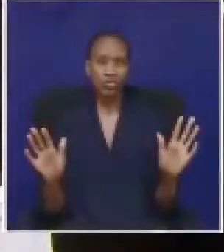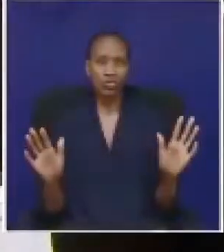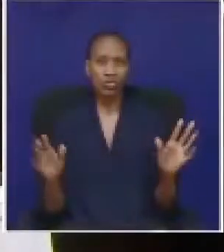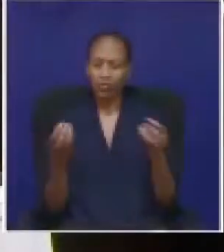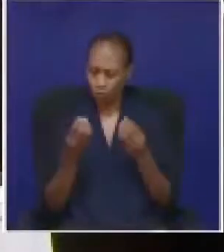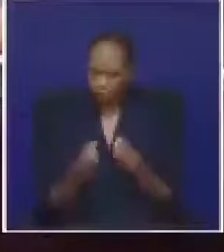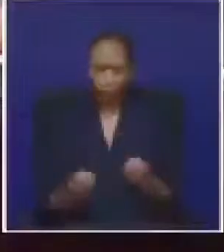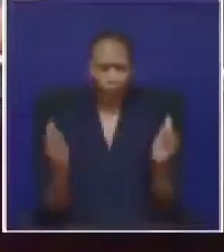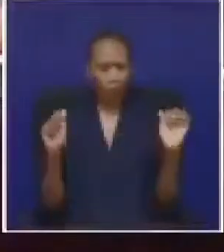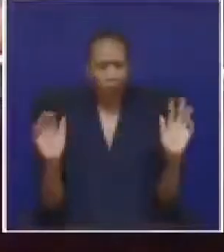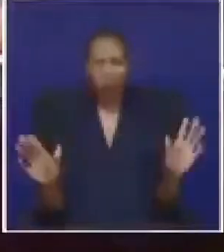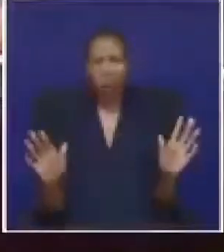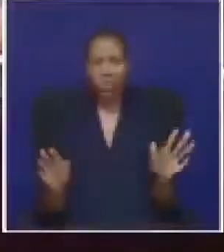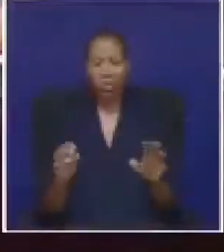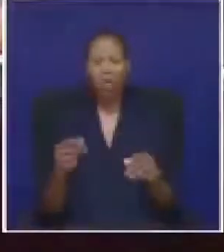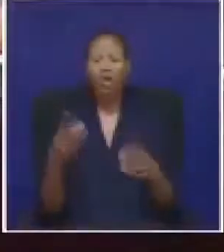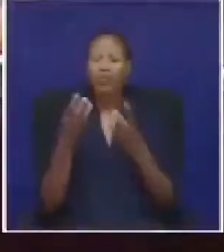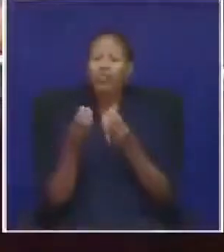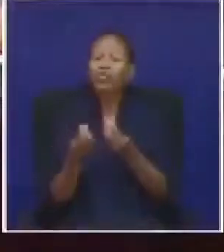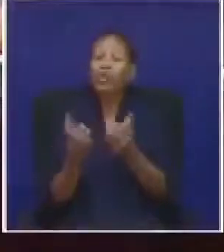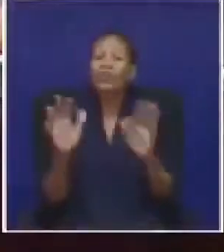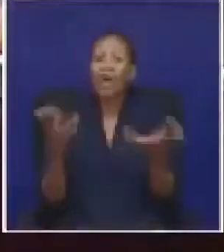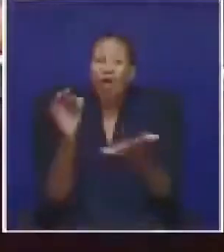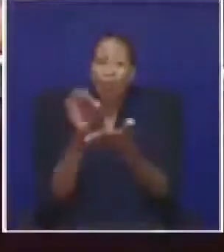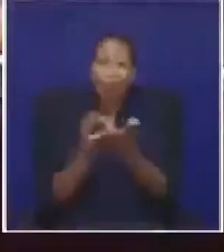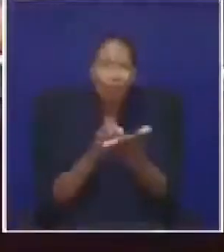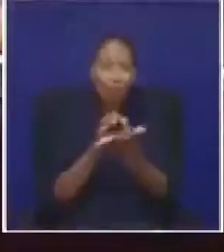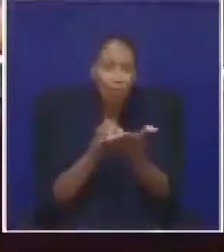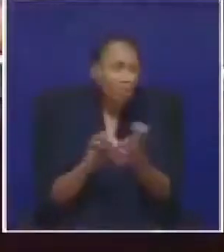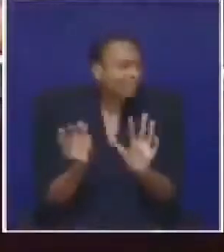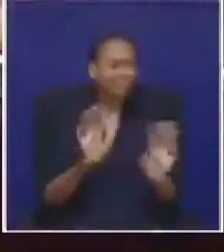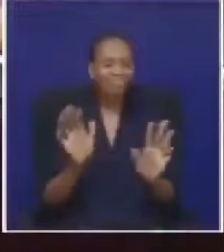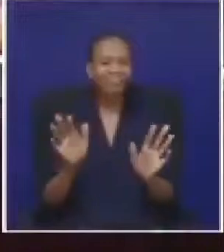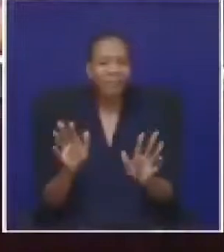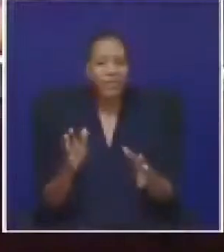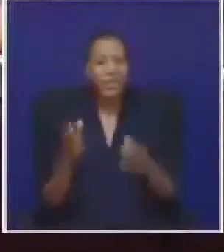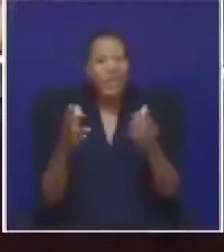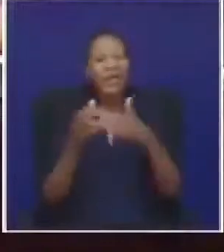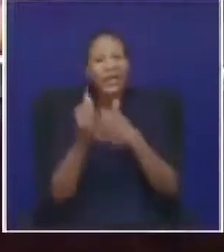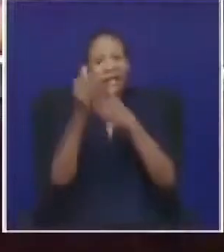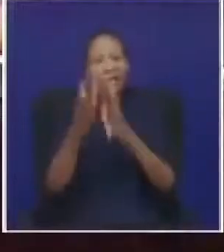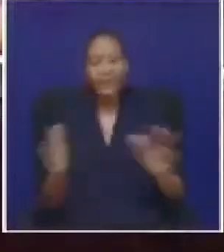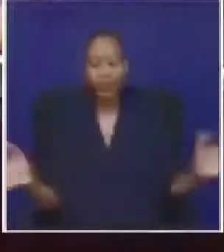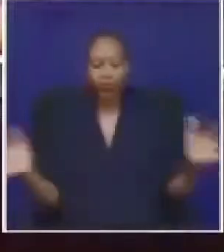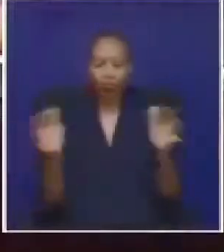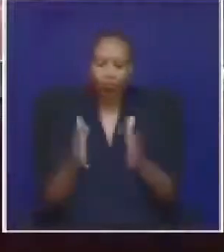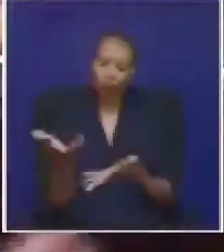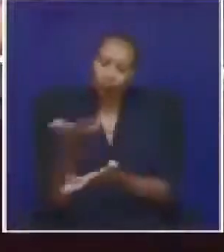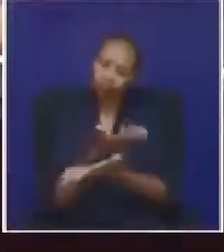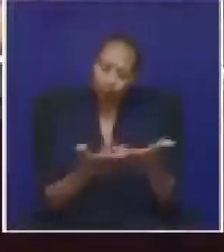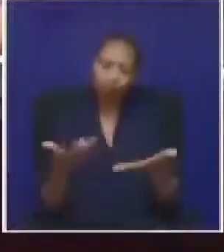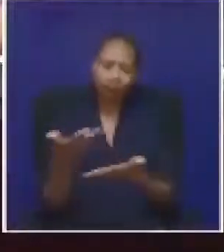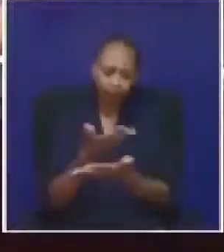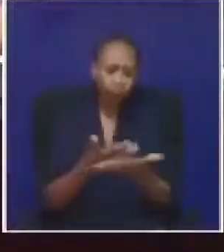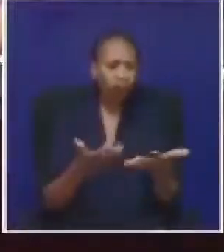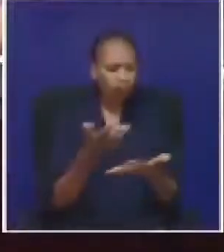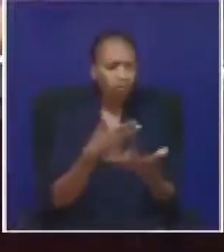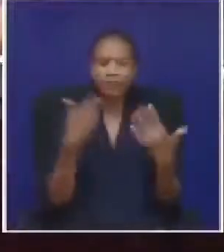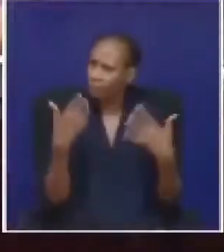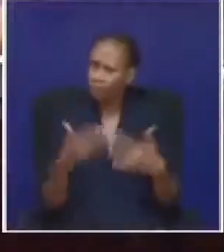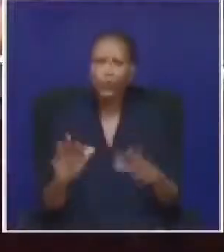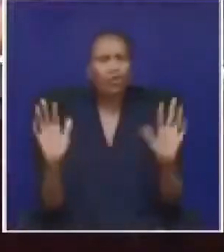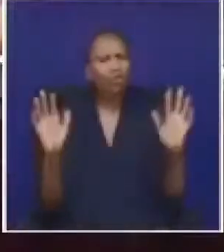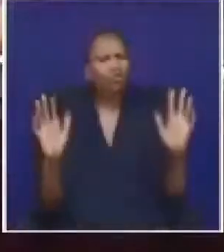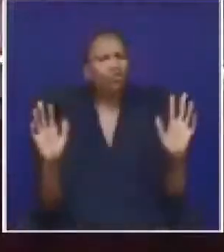been resolved not through voting. We had to find one another. And we've done